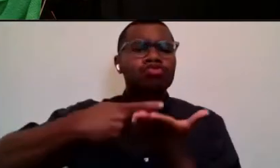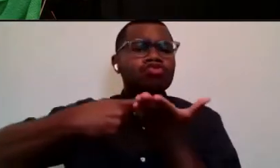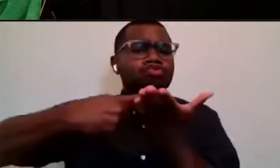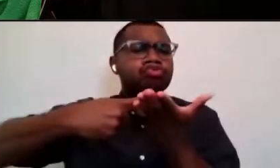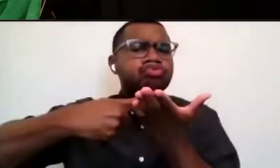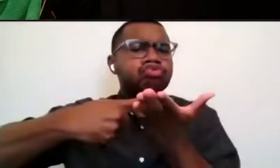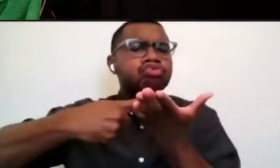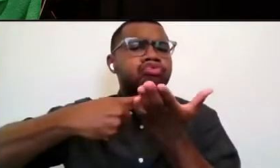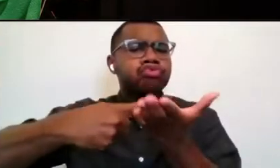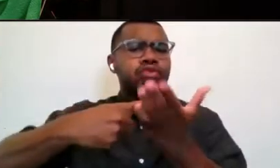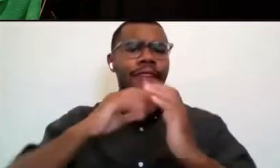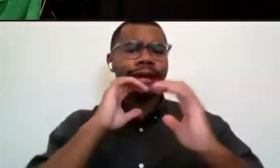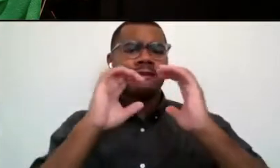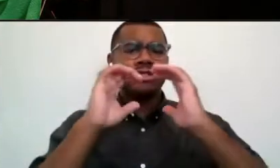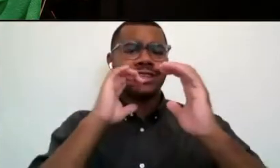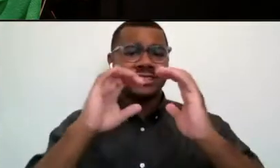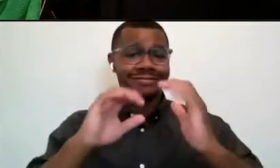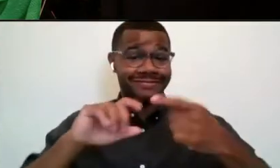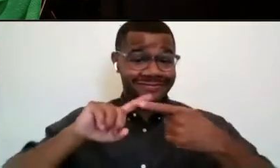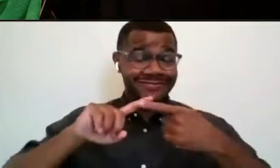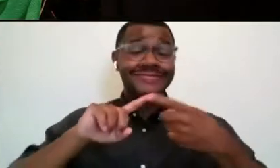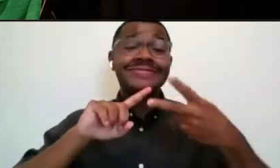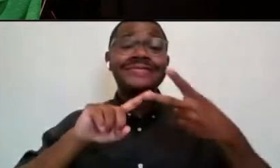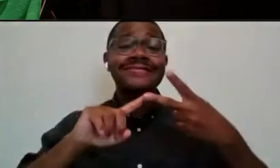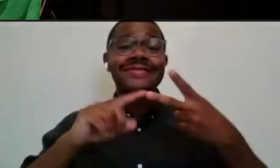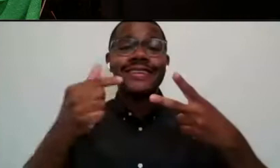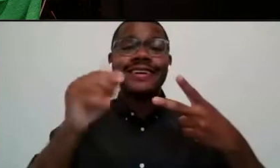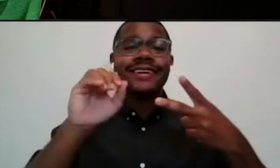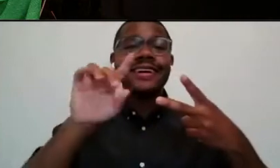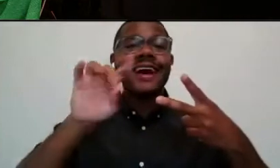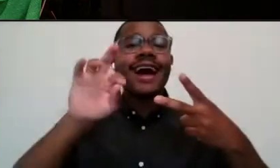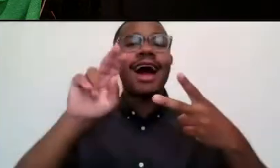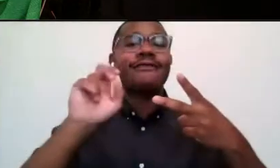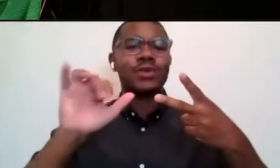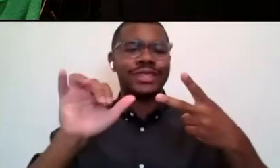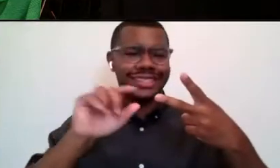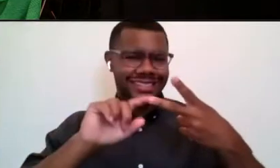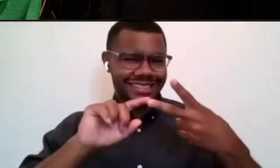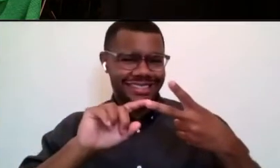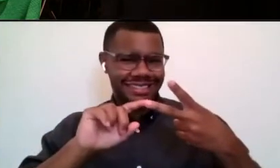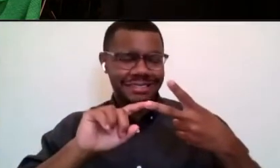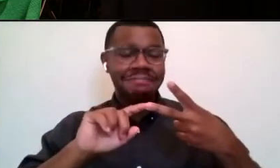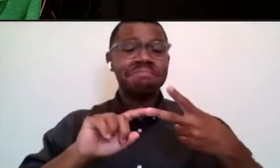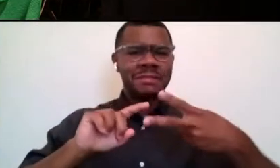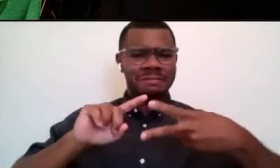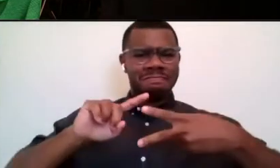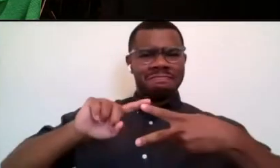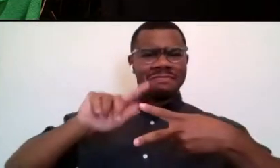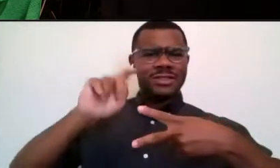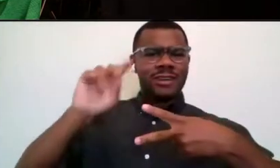the second of them is Godfrey, who we'll hear from as part of this conversation. But I'll turn you over to Todd for now.